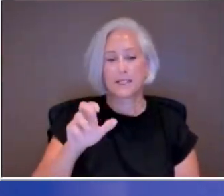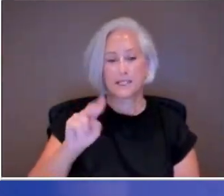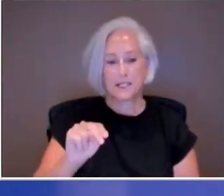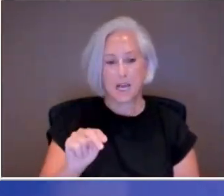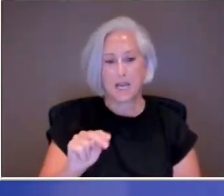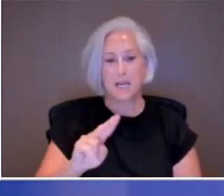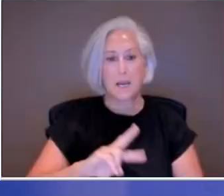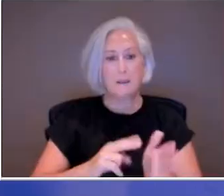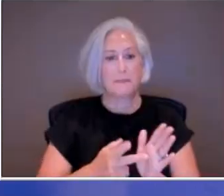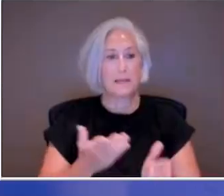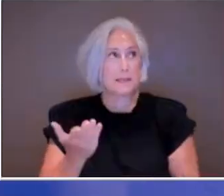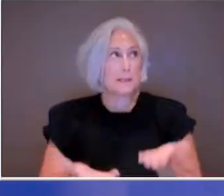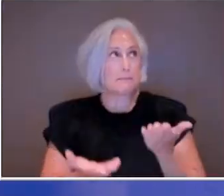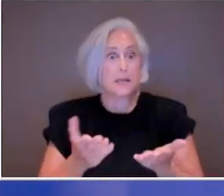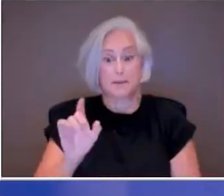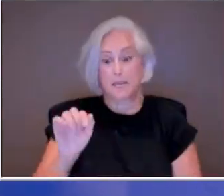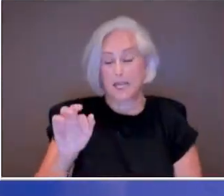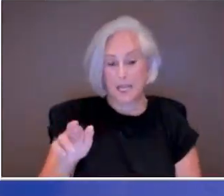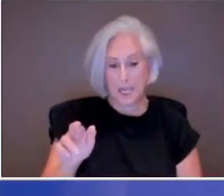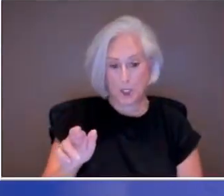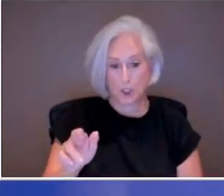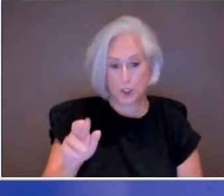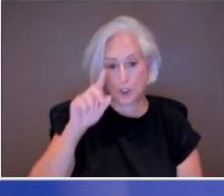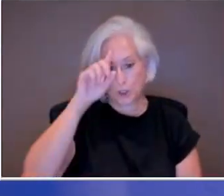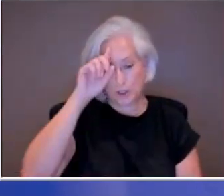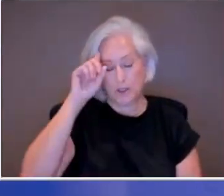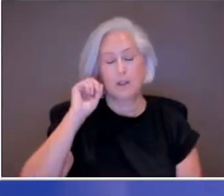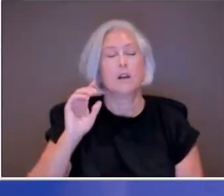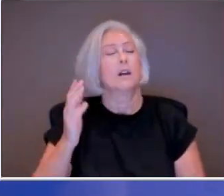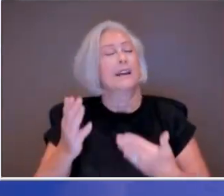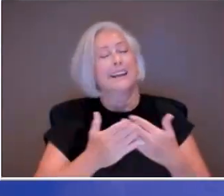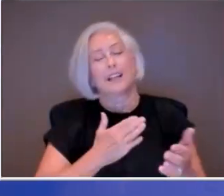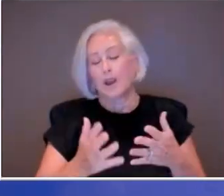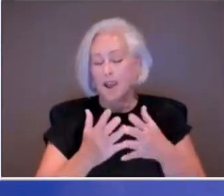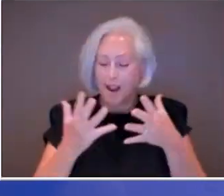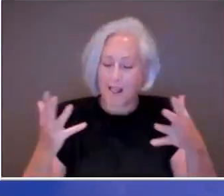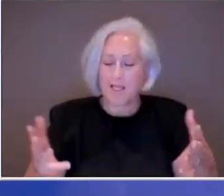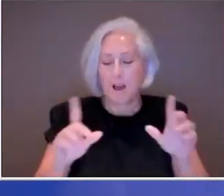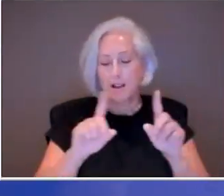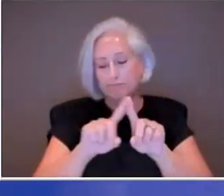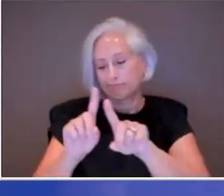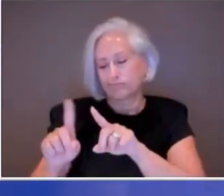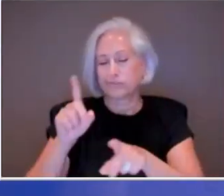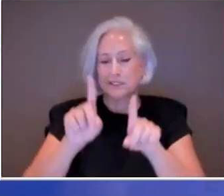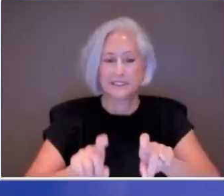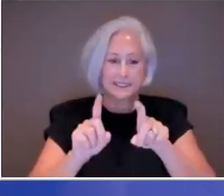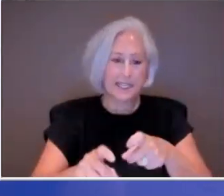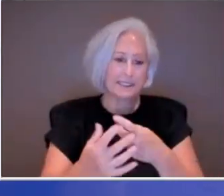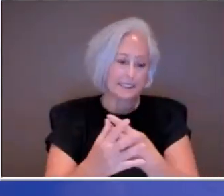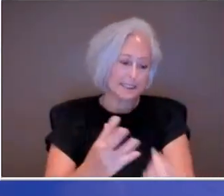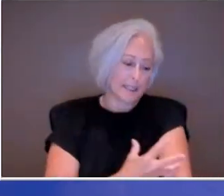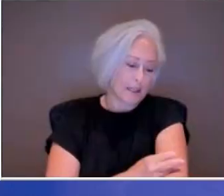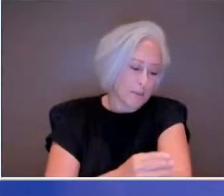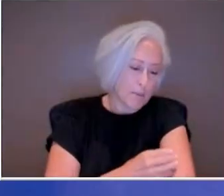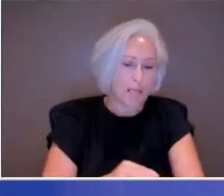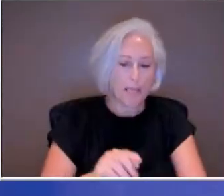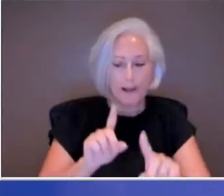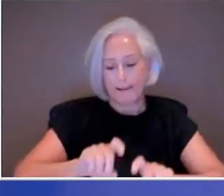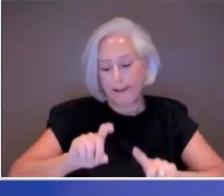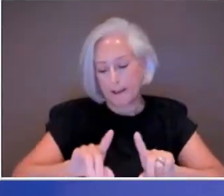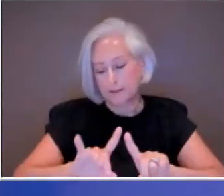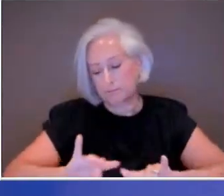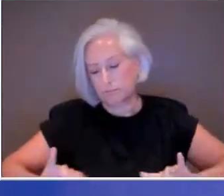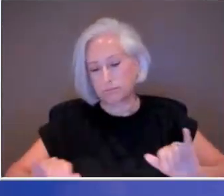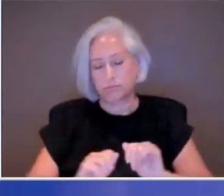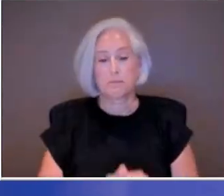cancerous. So, and again, there were blood tests and all kinds of things that had to happen. But hearing the news from Dr. Sweeney,